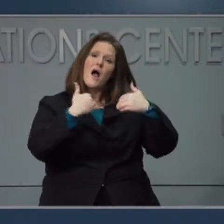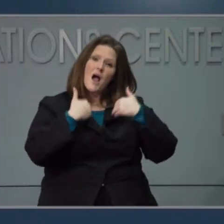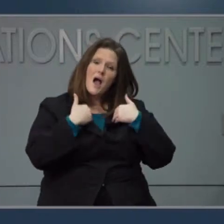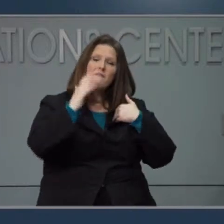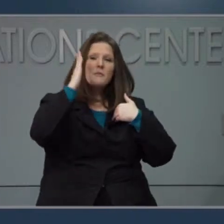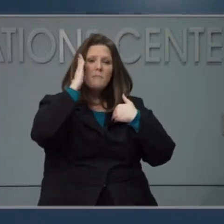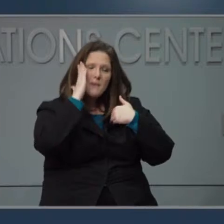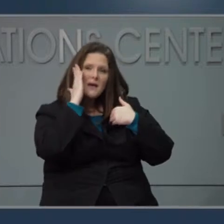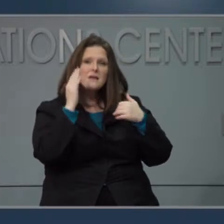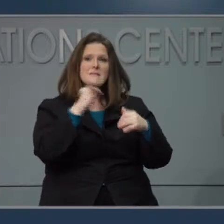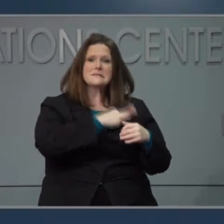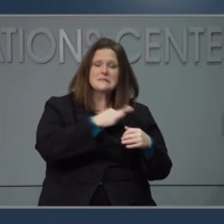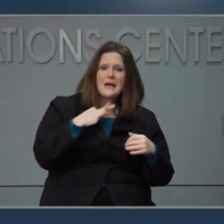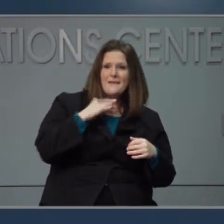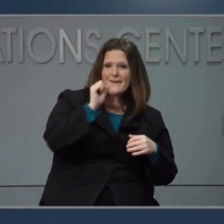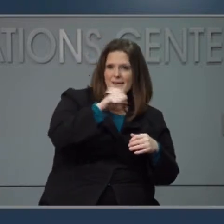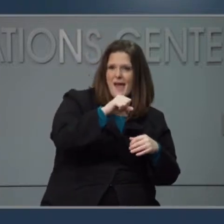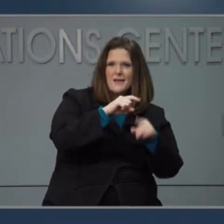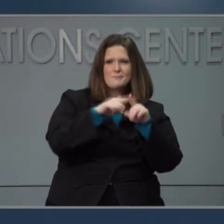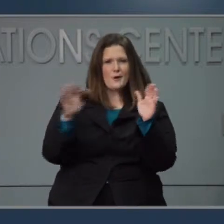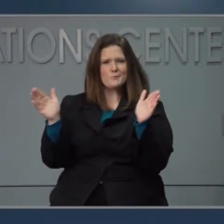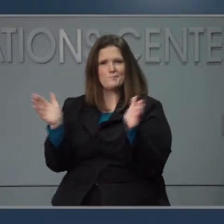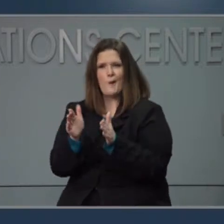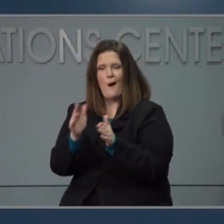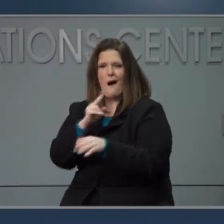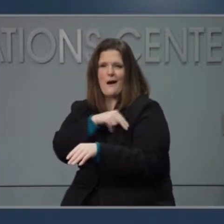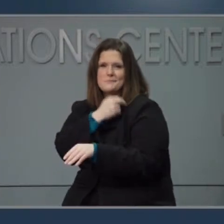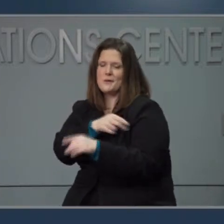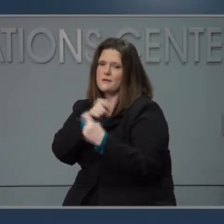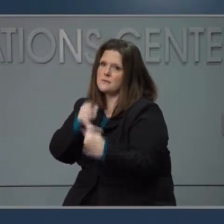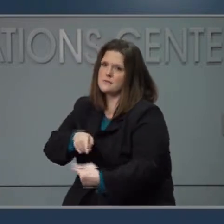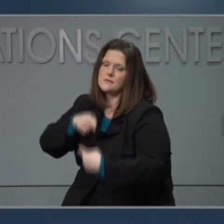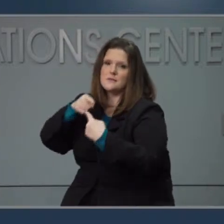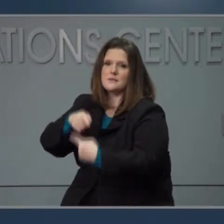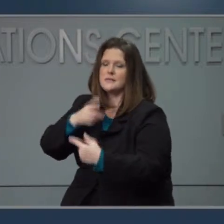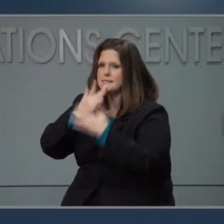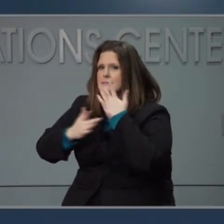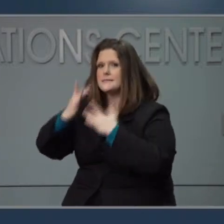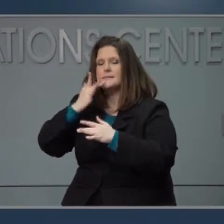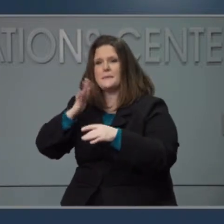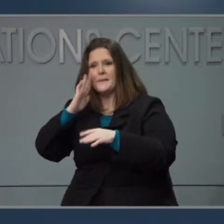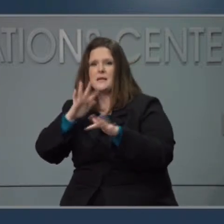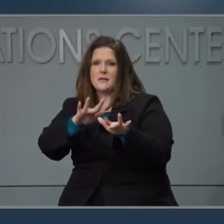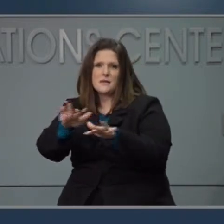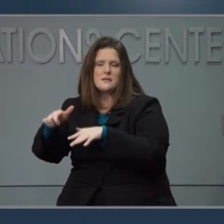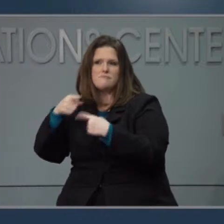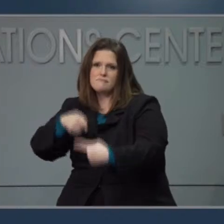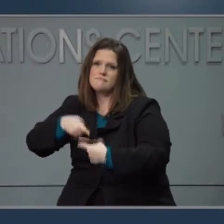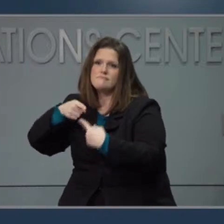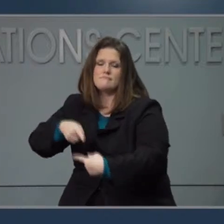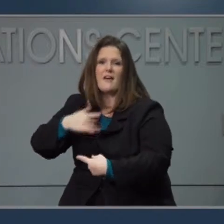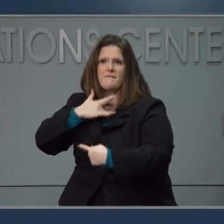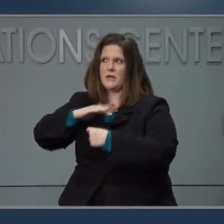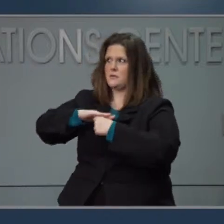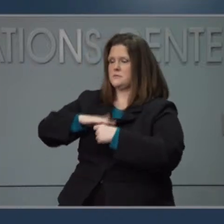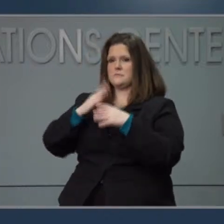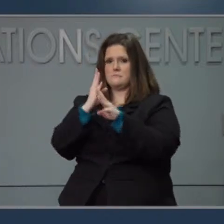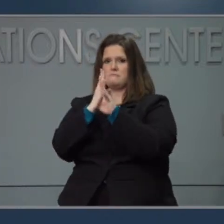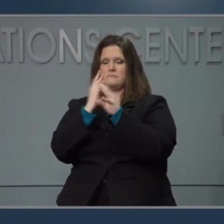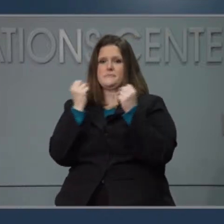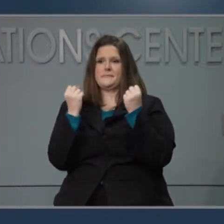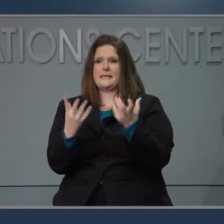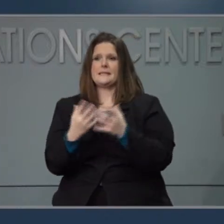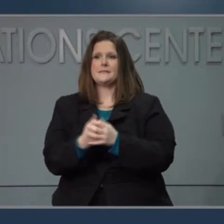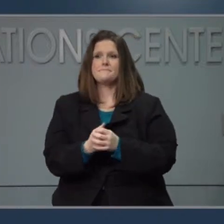are already feeling the strain. You can now get more information on hospitalizations on our dashboard. Yesterday, we